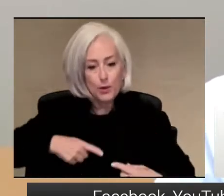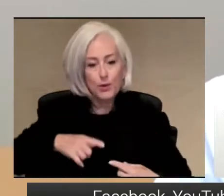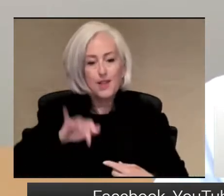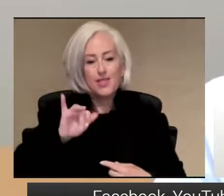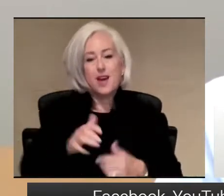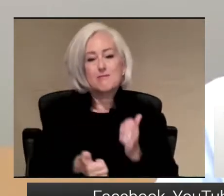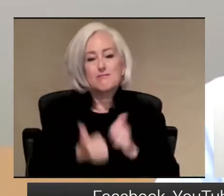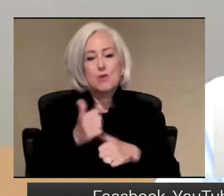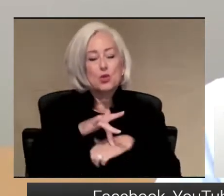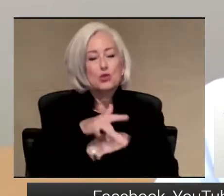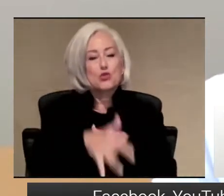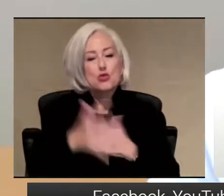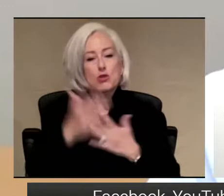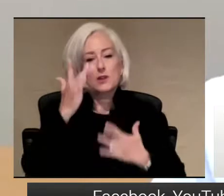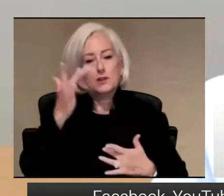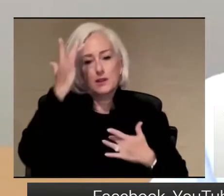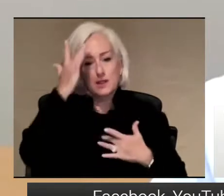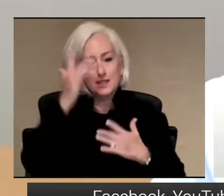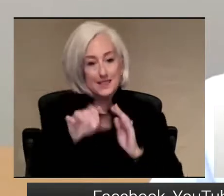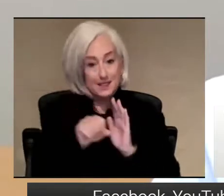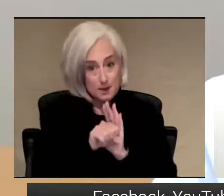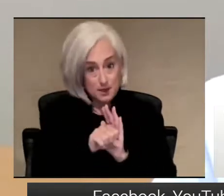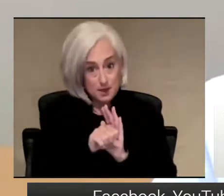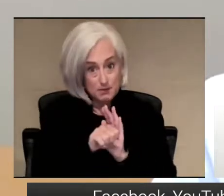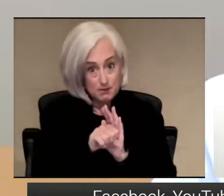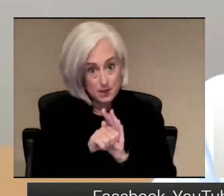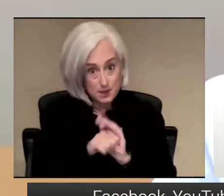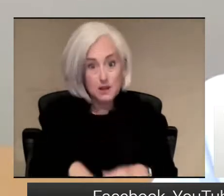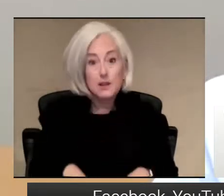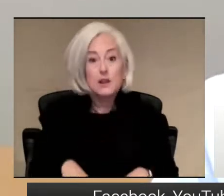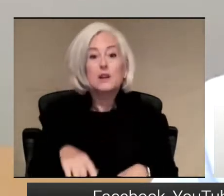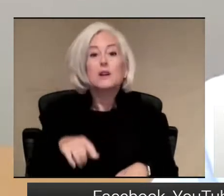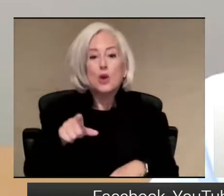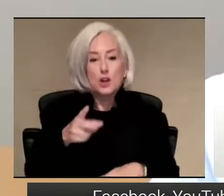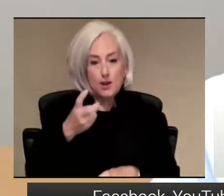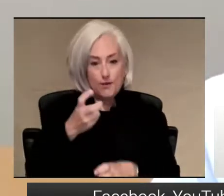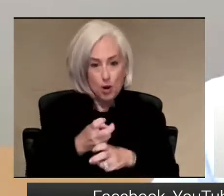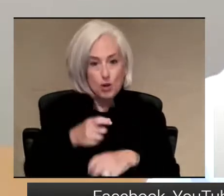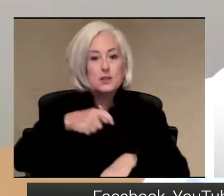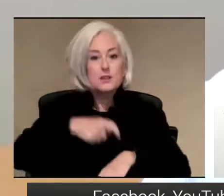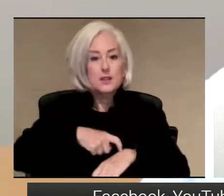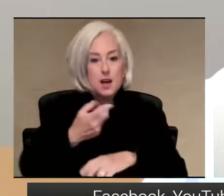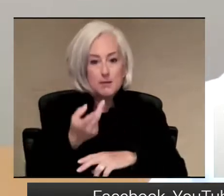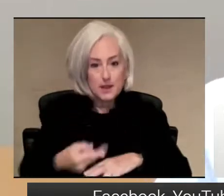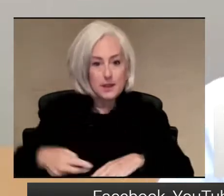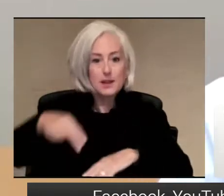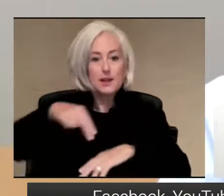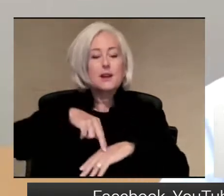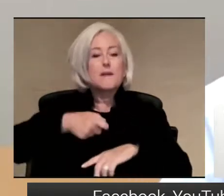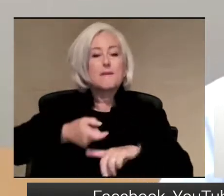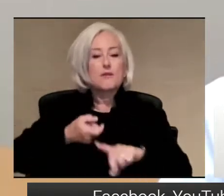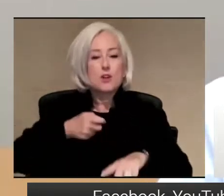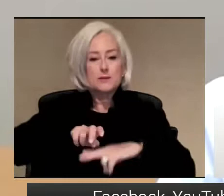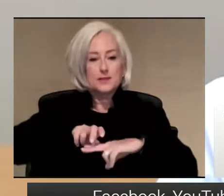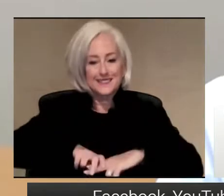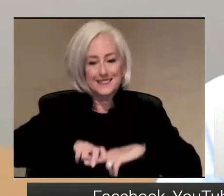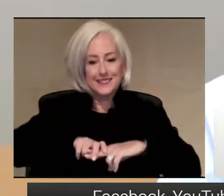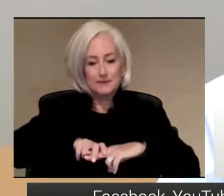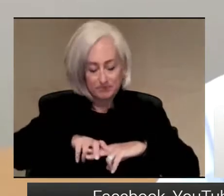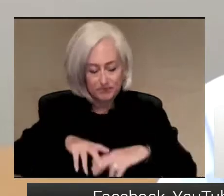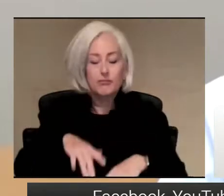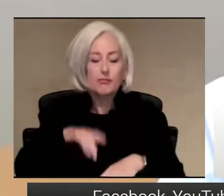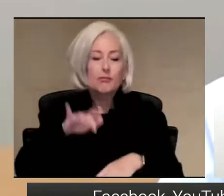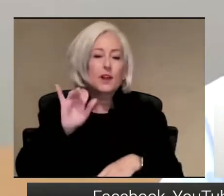have, especially when you're having difficulty to get up from sitting down position. That's probably the most common first symptom that patients have with